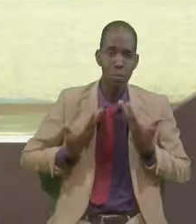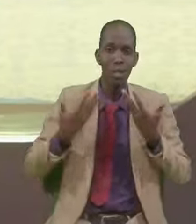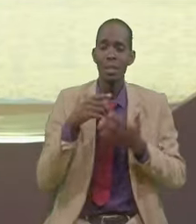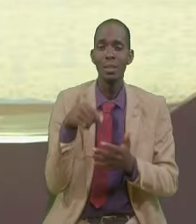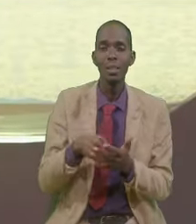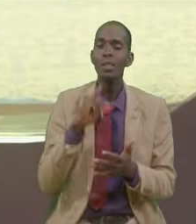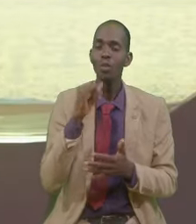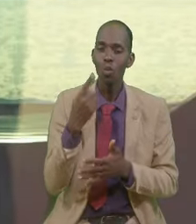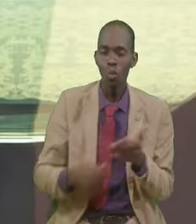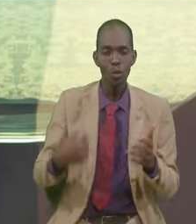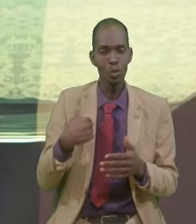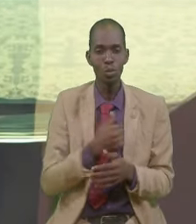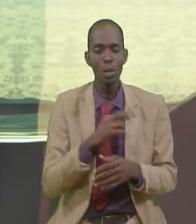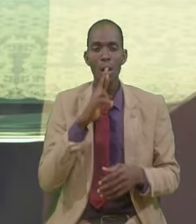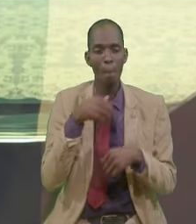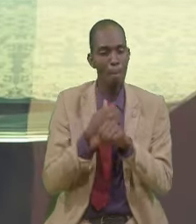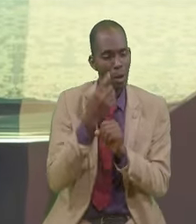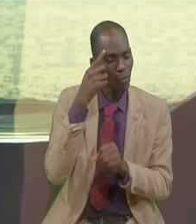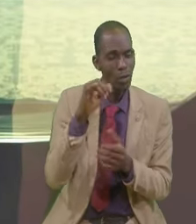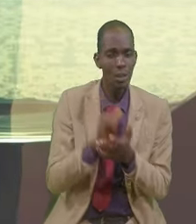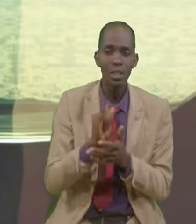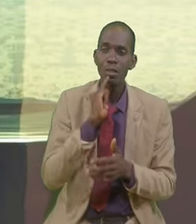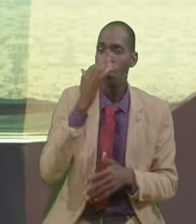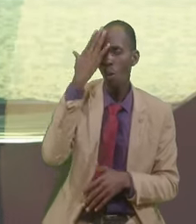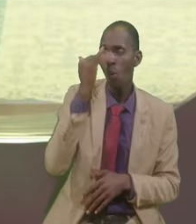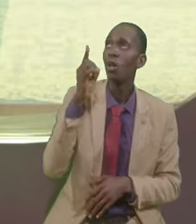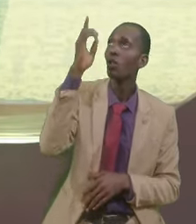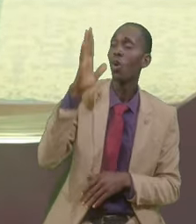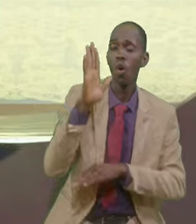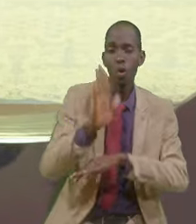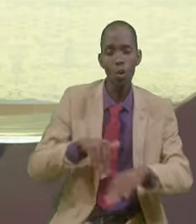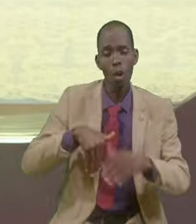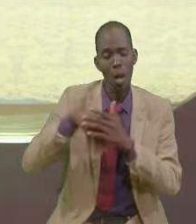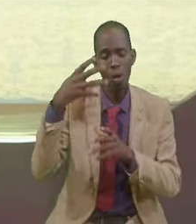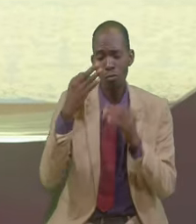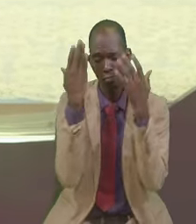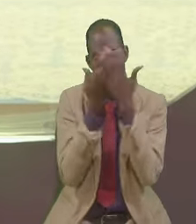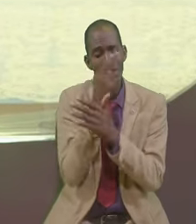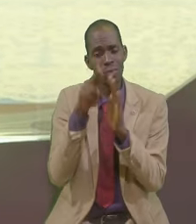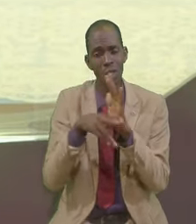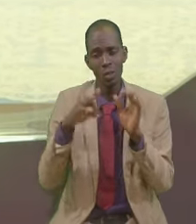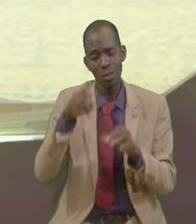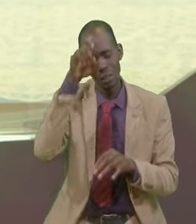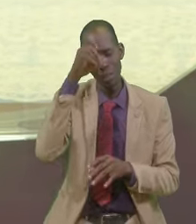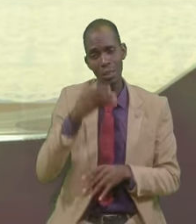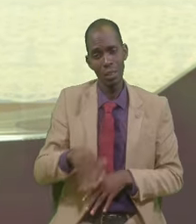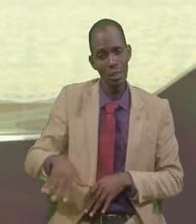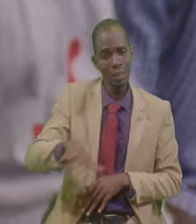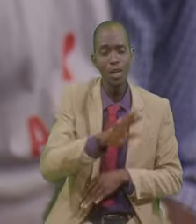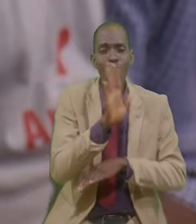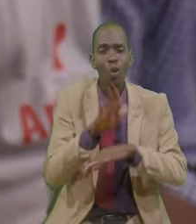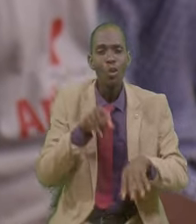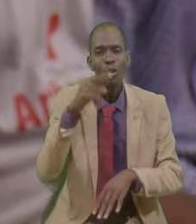what you are made for. This is why God called you out of the land of Egypt. It's before us a land flowing with milk and